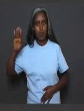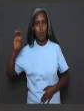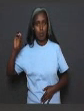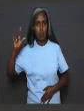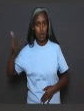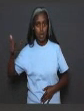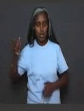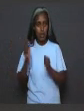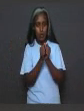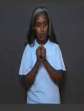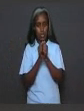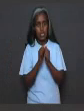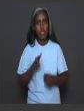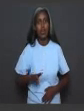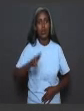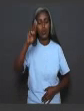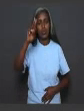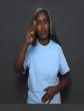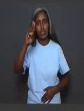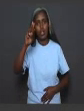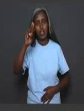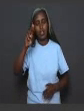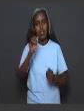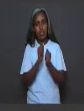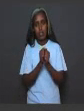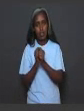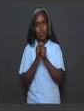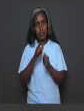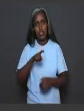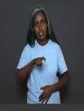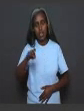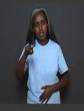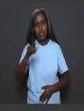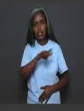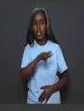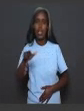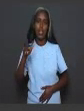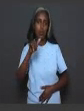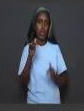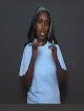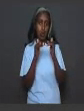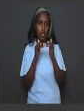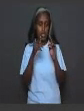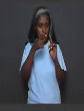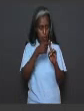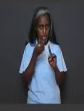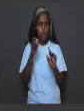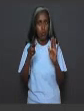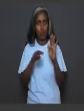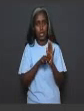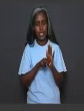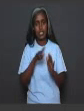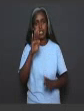horizontal transverse axis in the line, y equals plus or